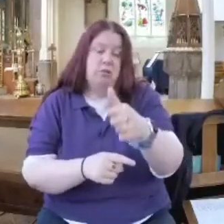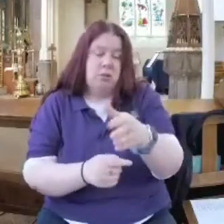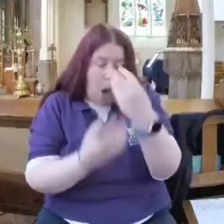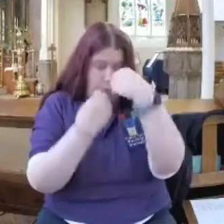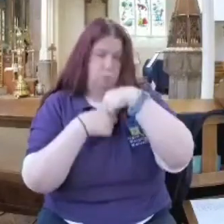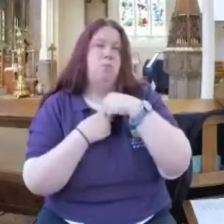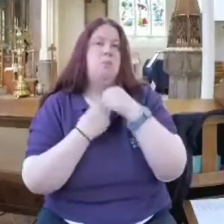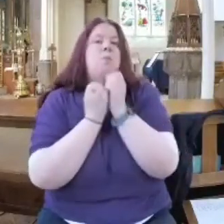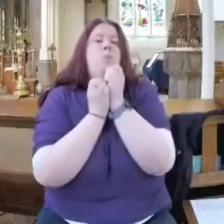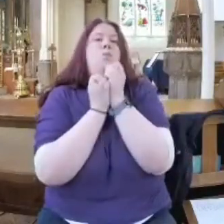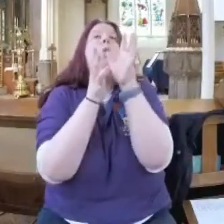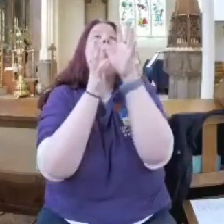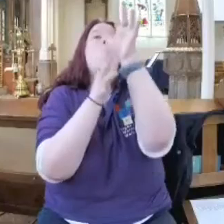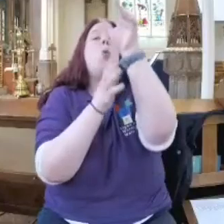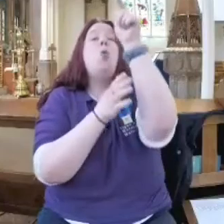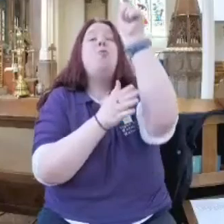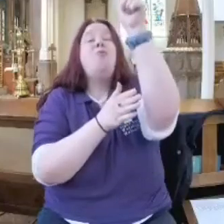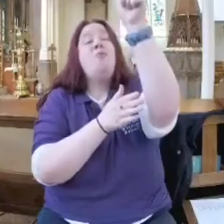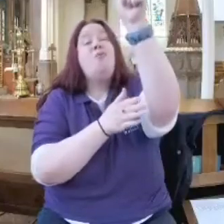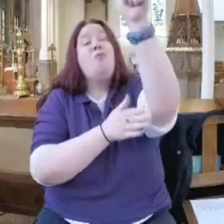and spits it high in the air.